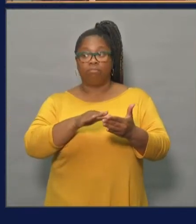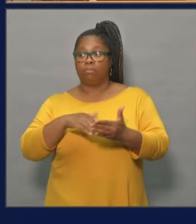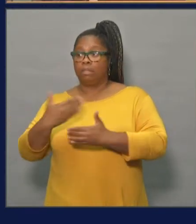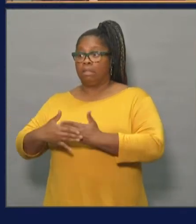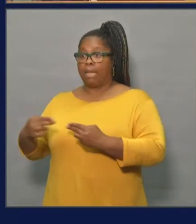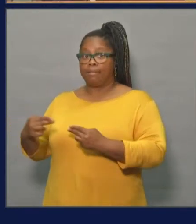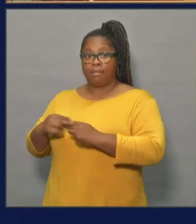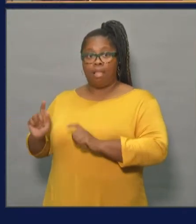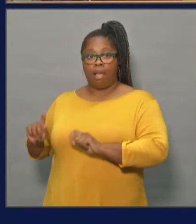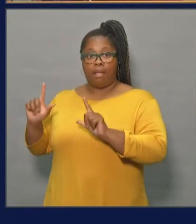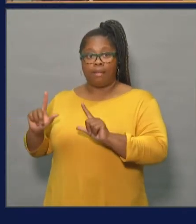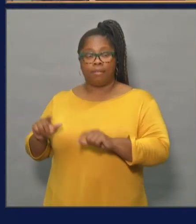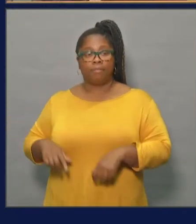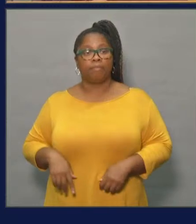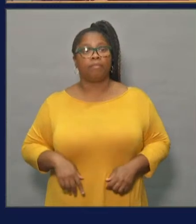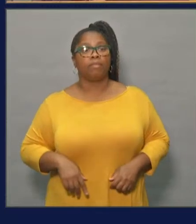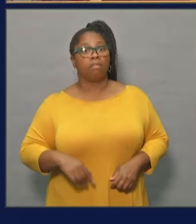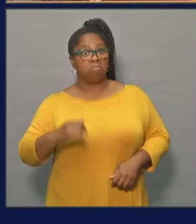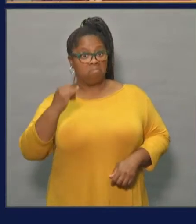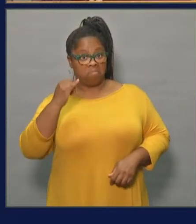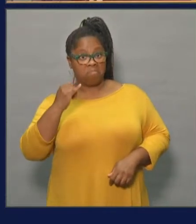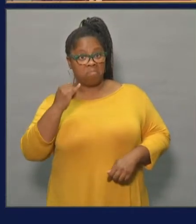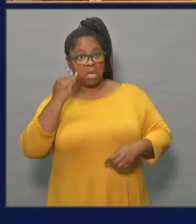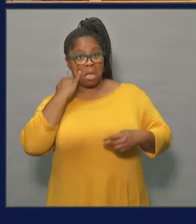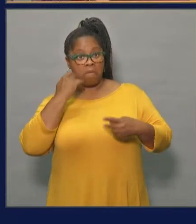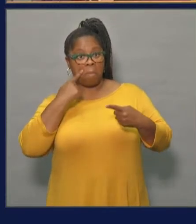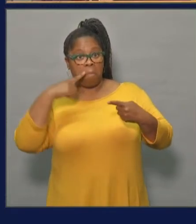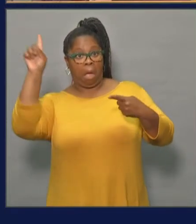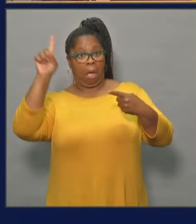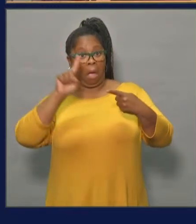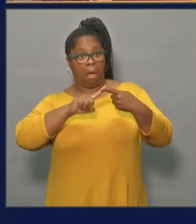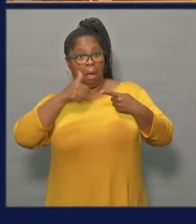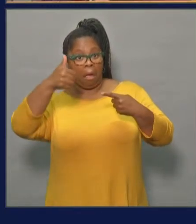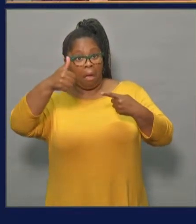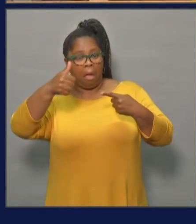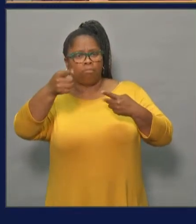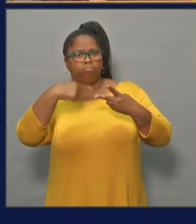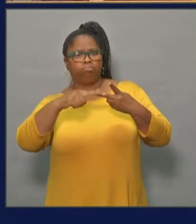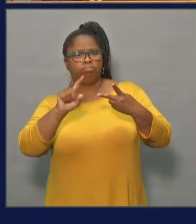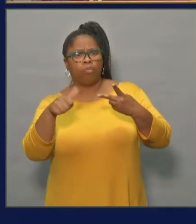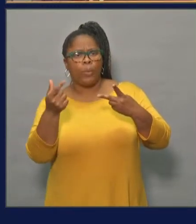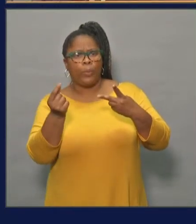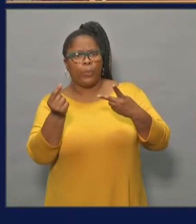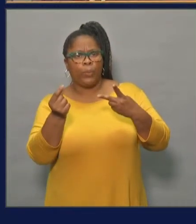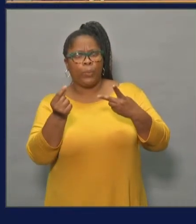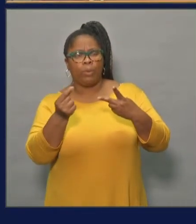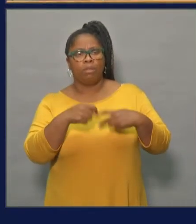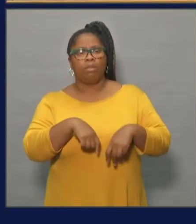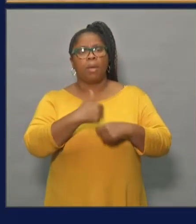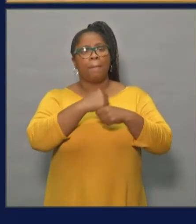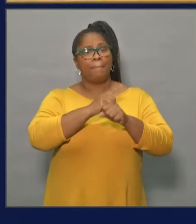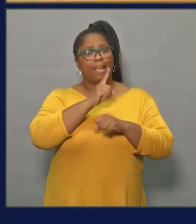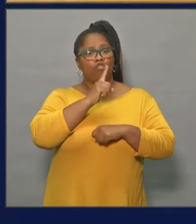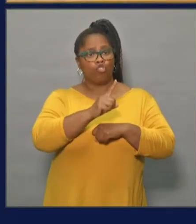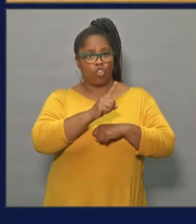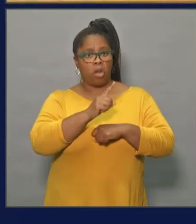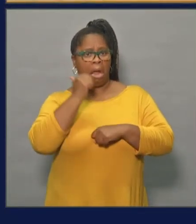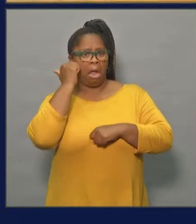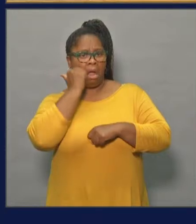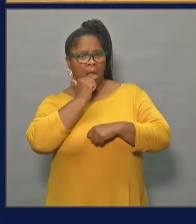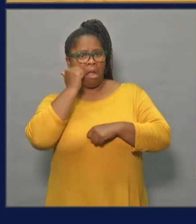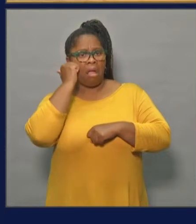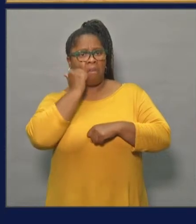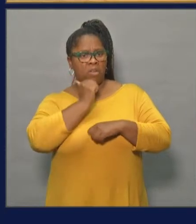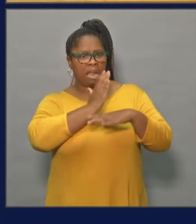an additional 4 measures we'll look at. First, we need to make sure that our average daily deaths have either decreased